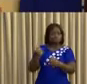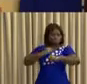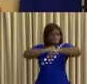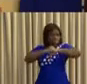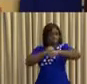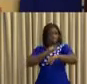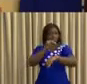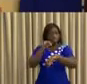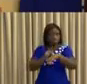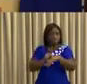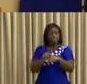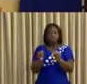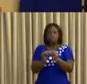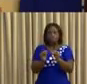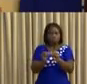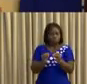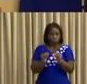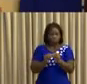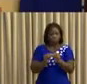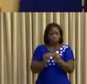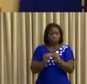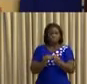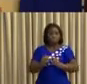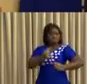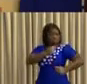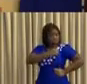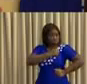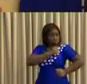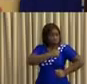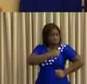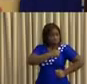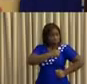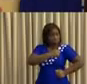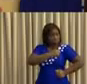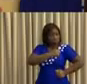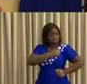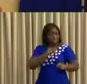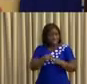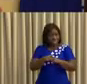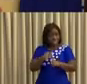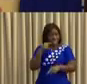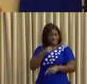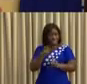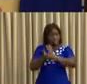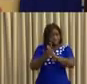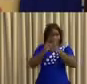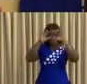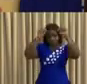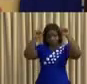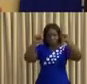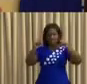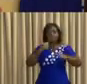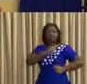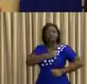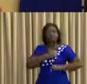nation's territorial integrity, the armed forces, at least since I came into office, have been very